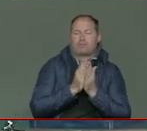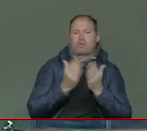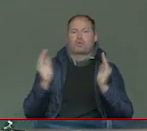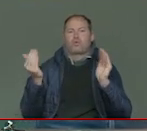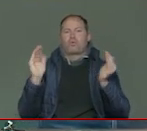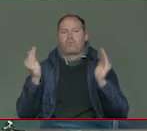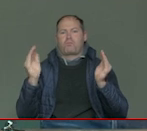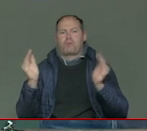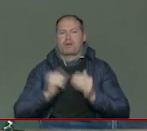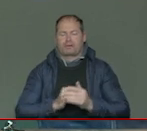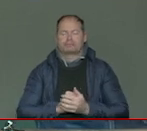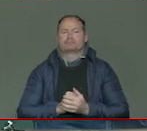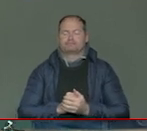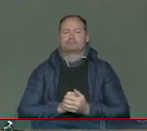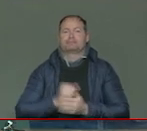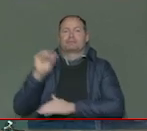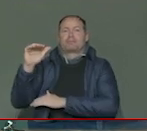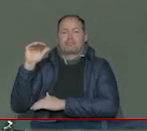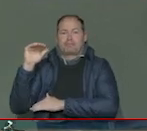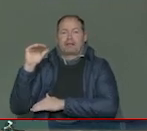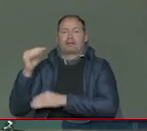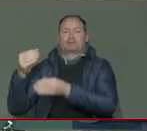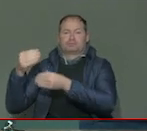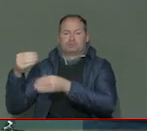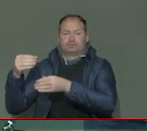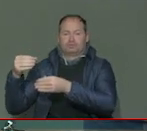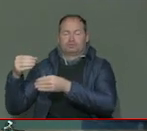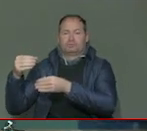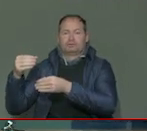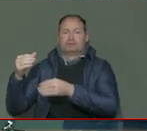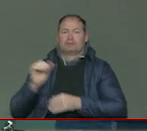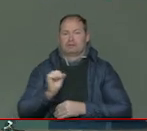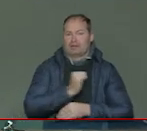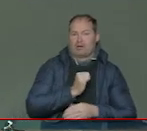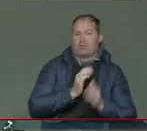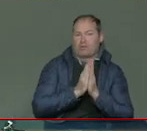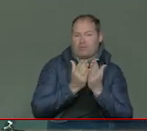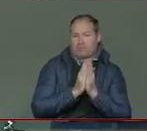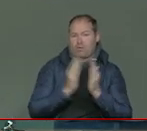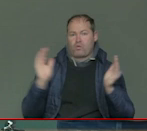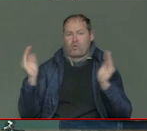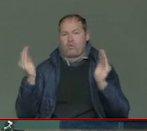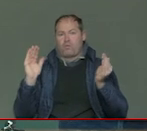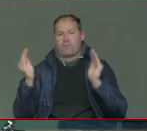this. If you buy something from somebody on credit, they are what for us?